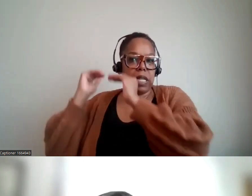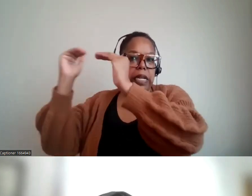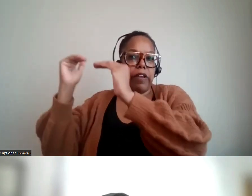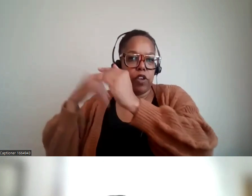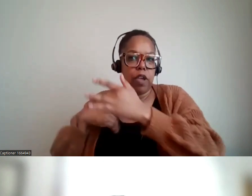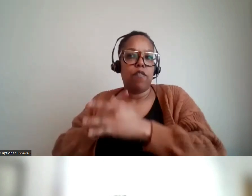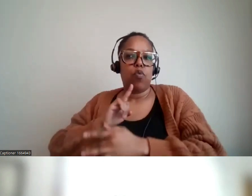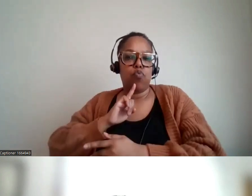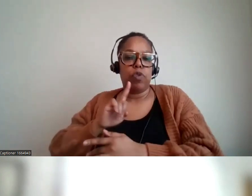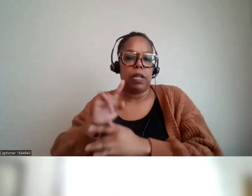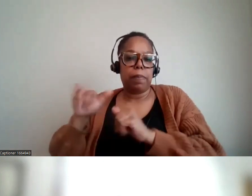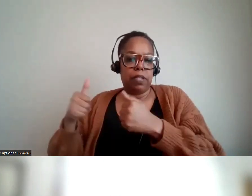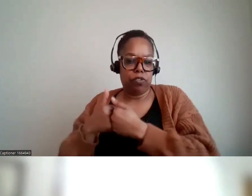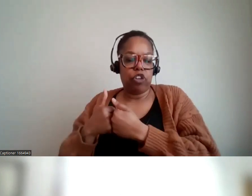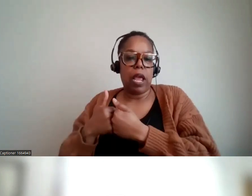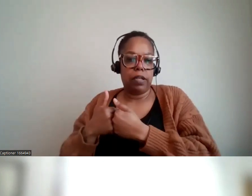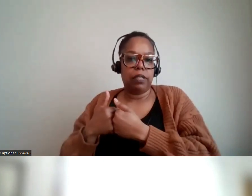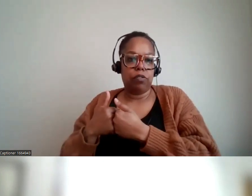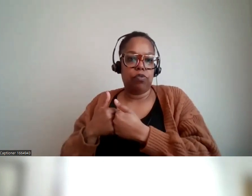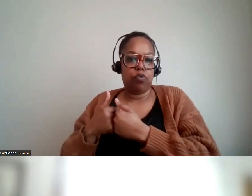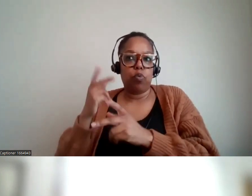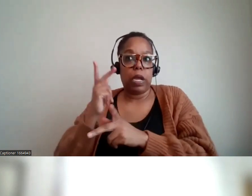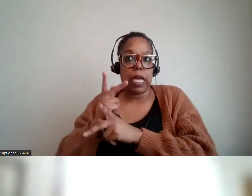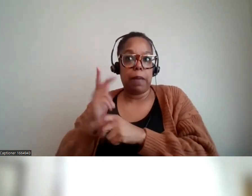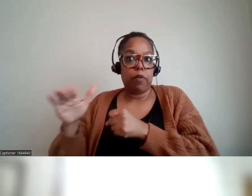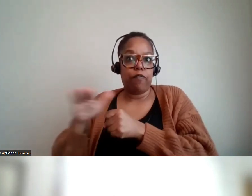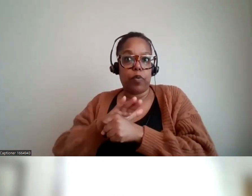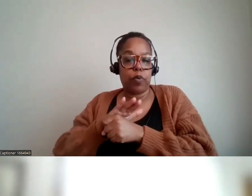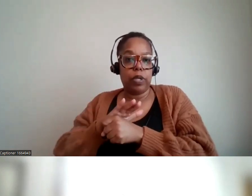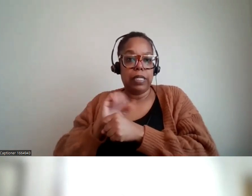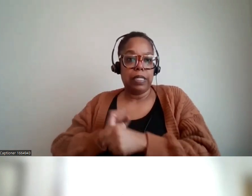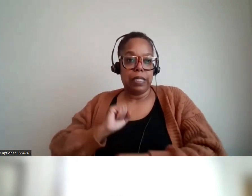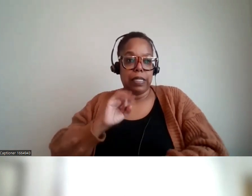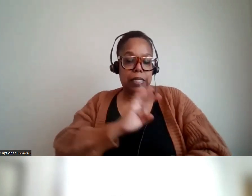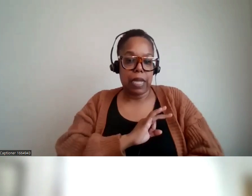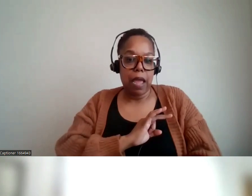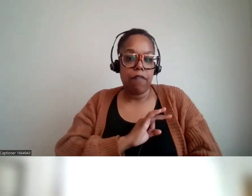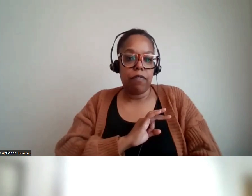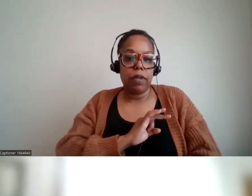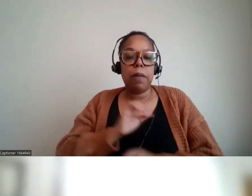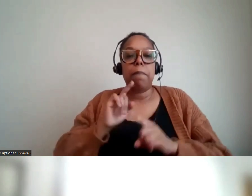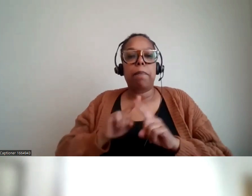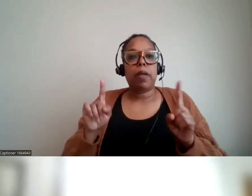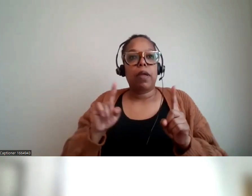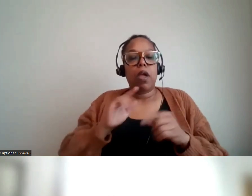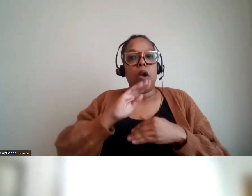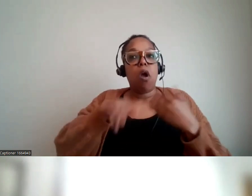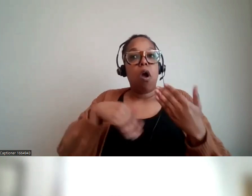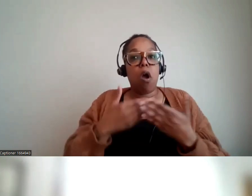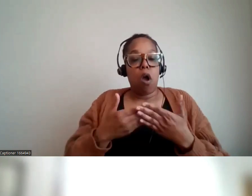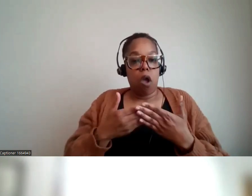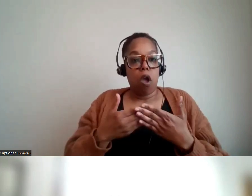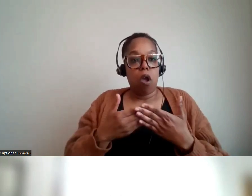them fully staffed. All of our programs are embedded in full